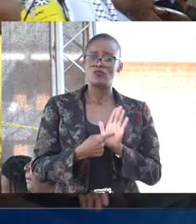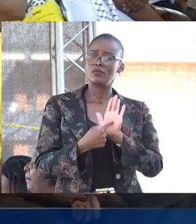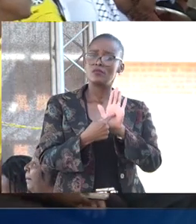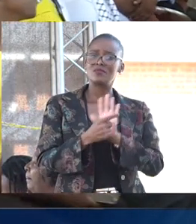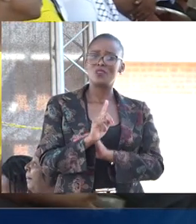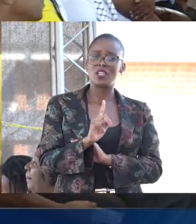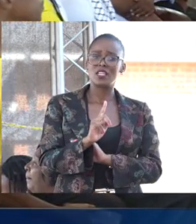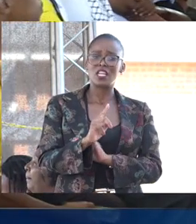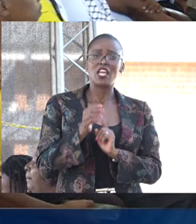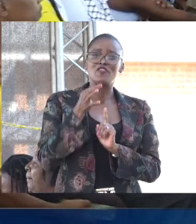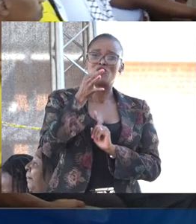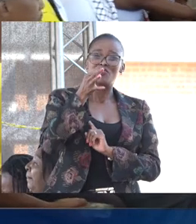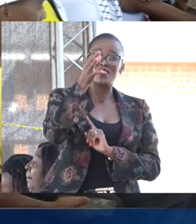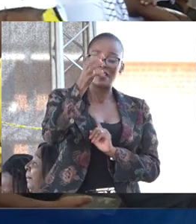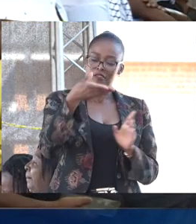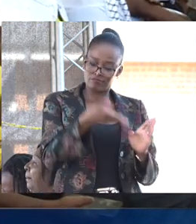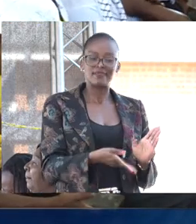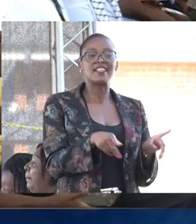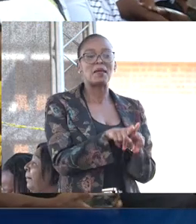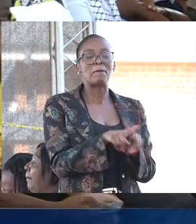gore bokamoso ba lona bo jwang.